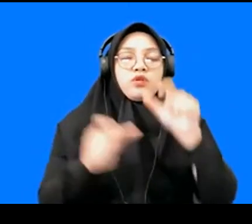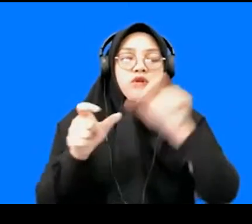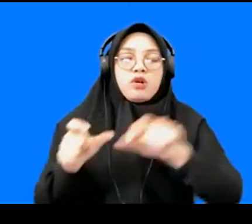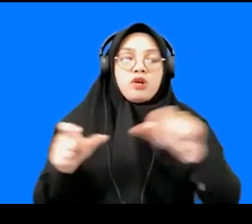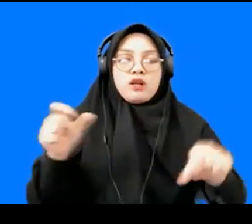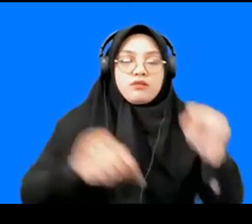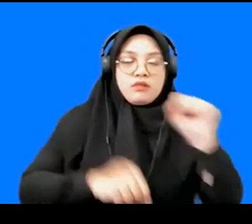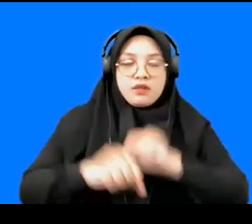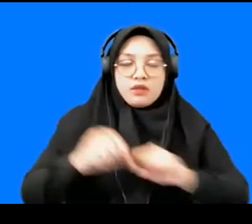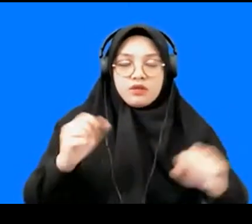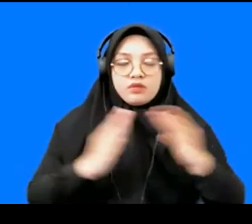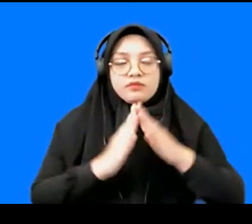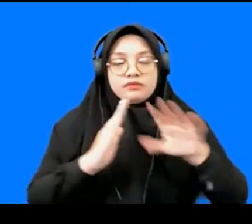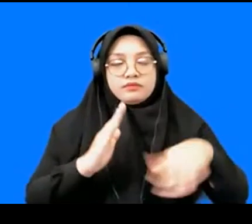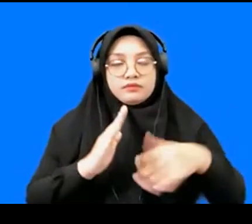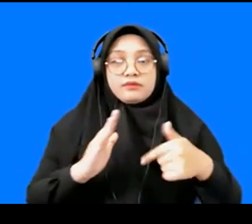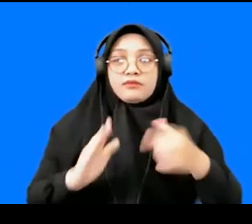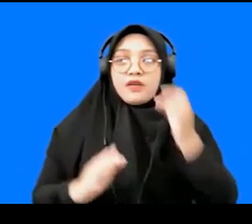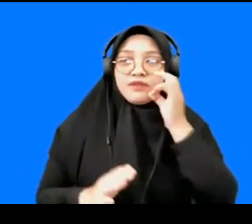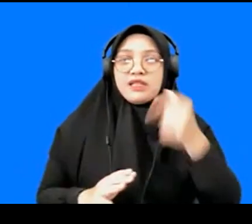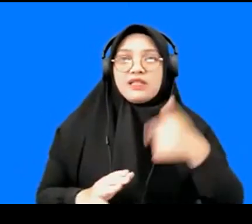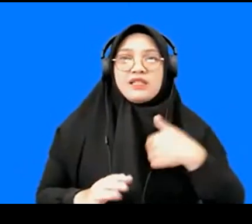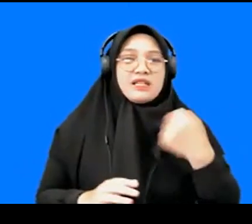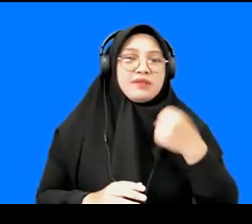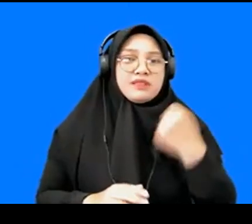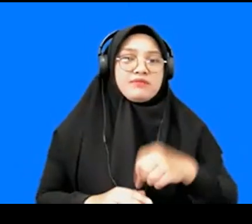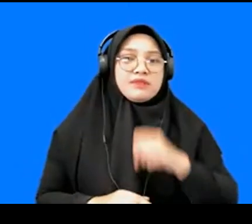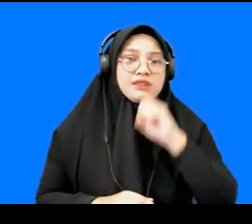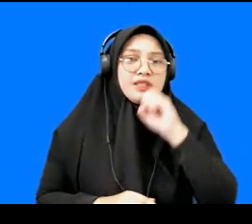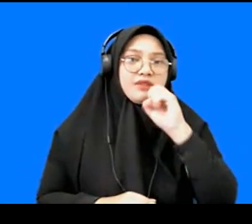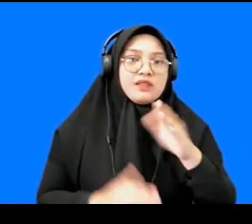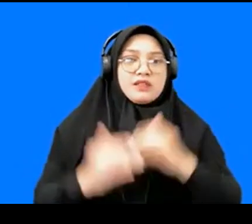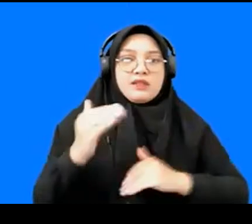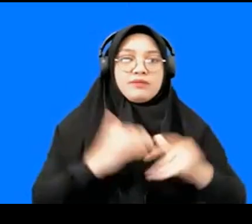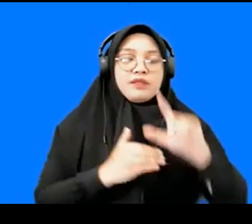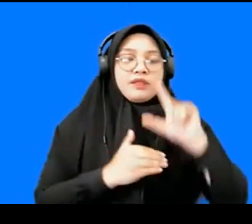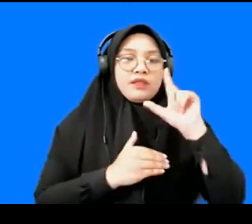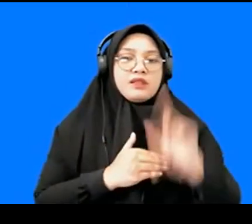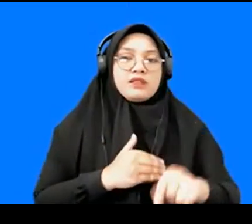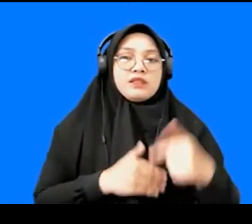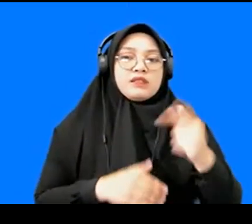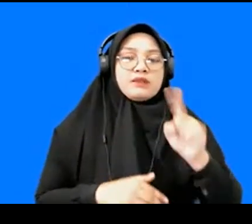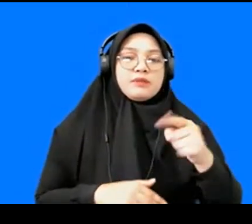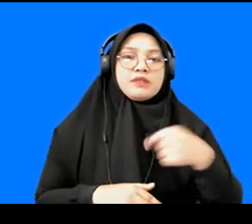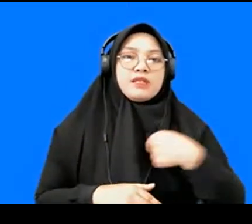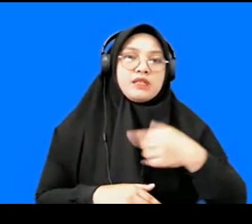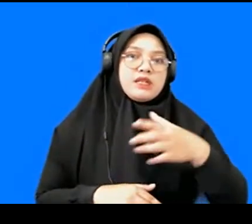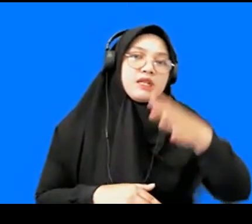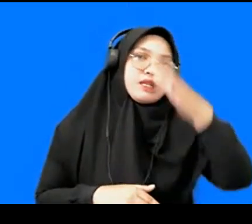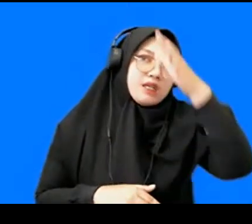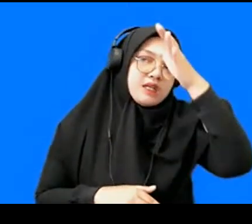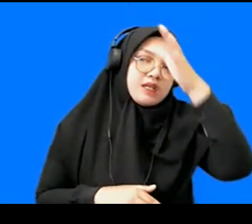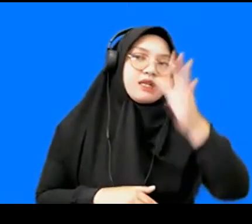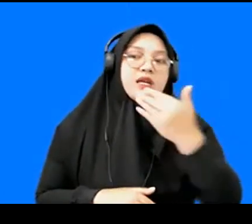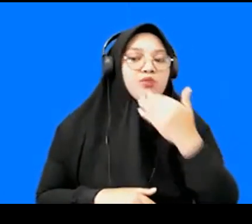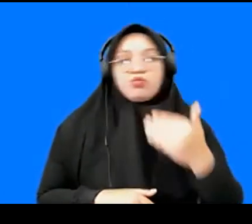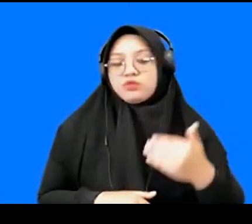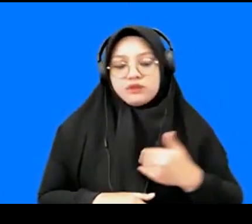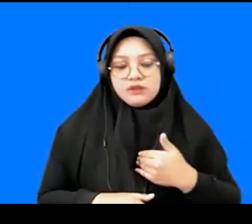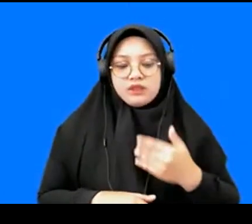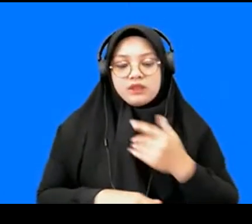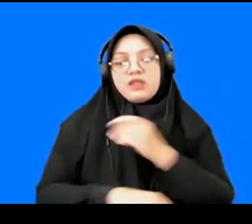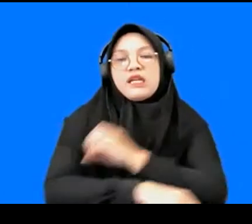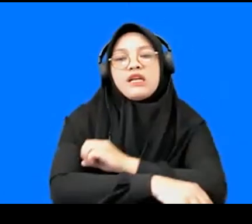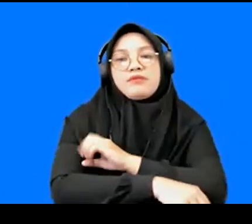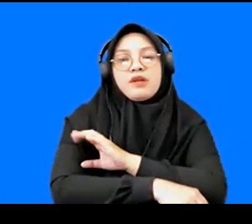questions further because I don't have a capacity to answer that questions. Thank you. But